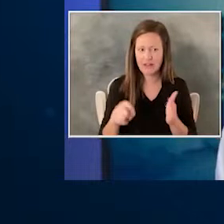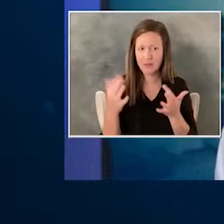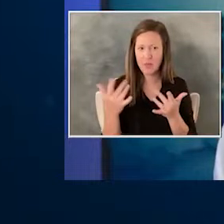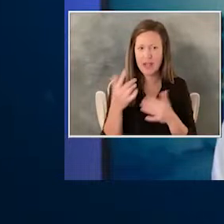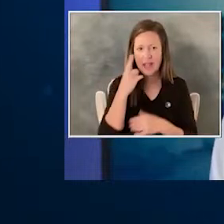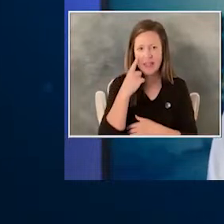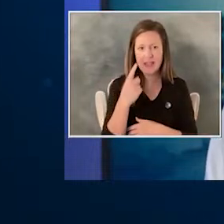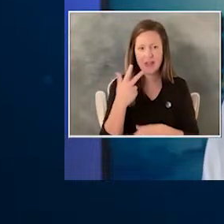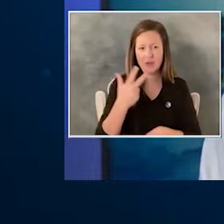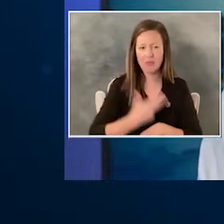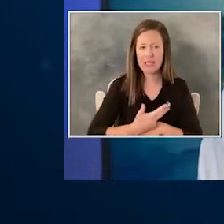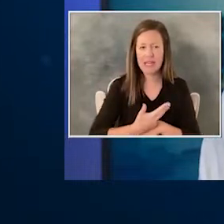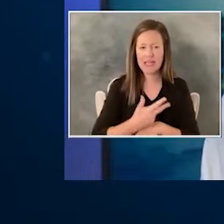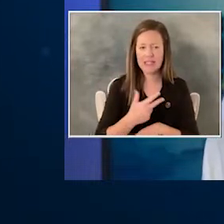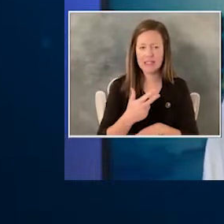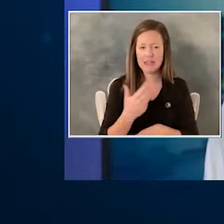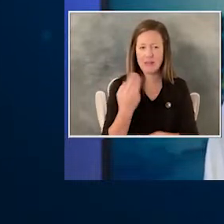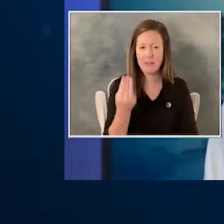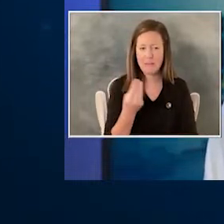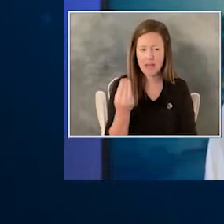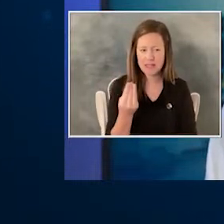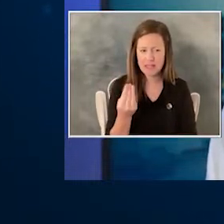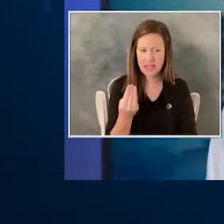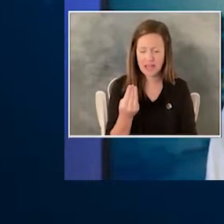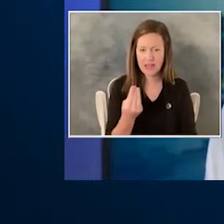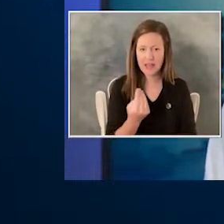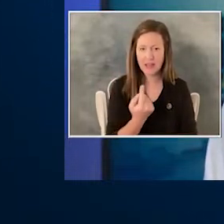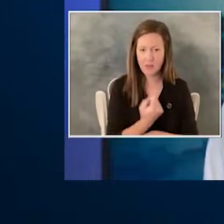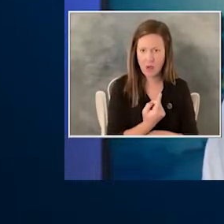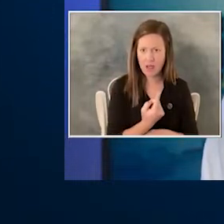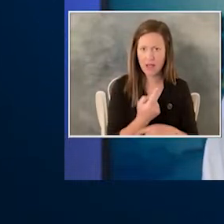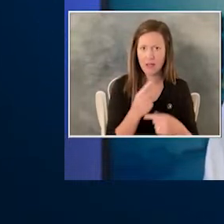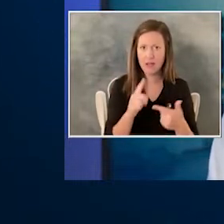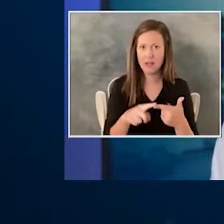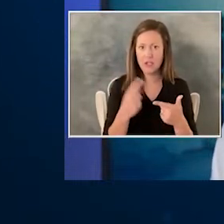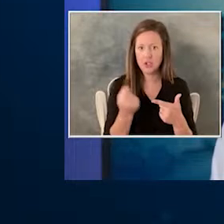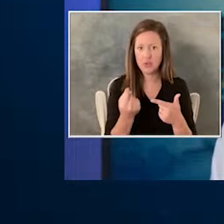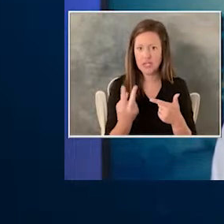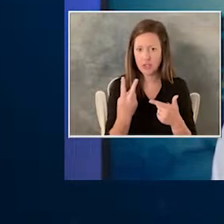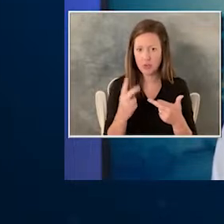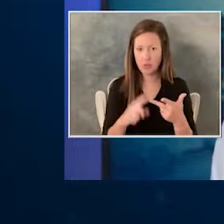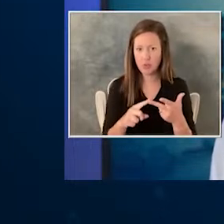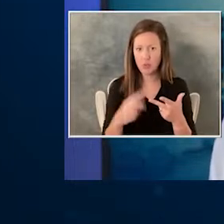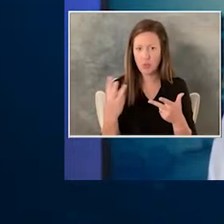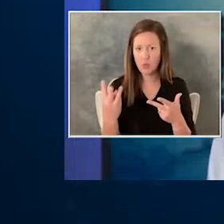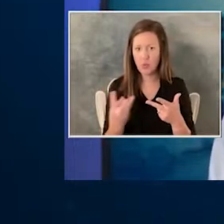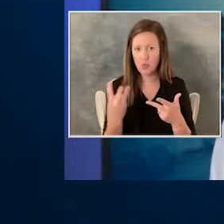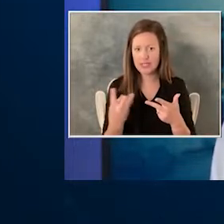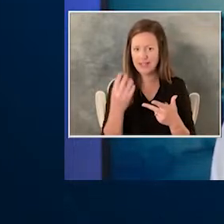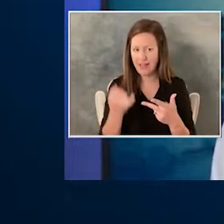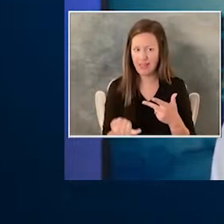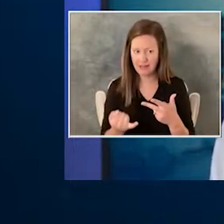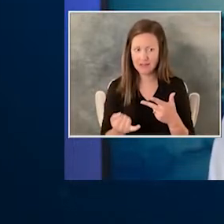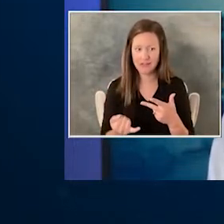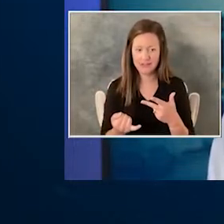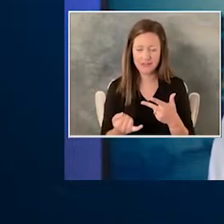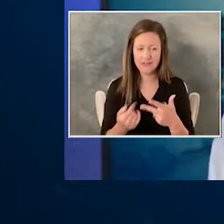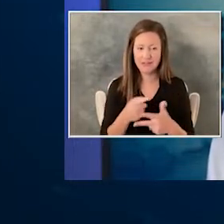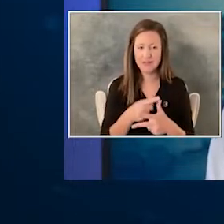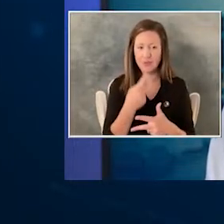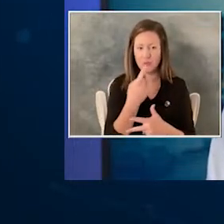3 days. We did a Monday, we did 1 case, Tuesday 2 cases, and then on a Wednesday we did the last case. And so we did them within